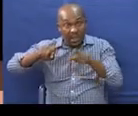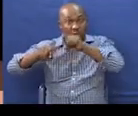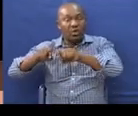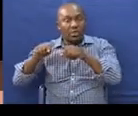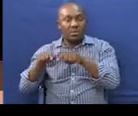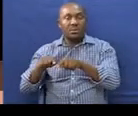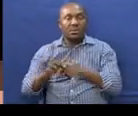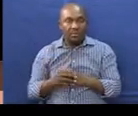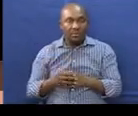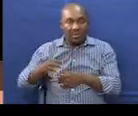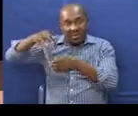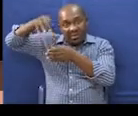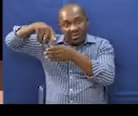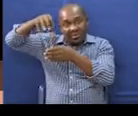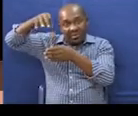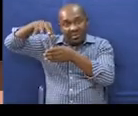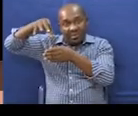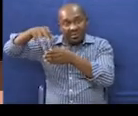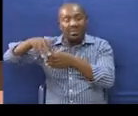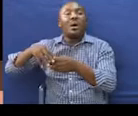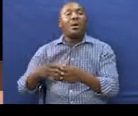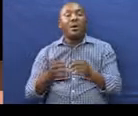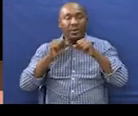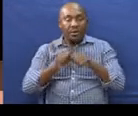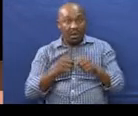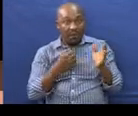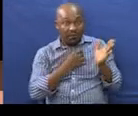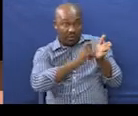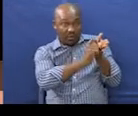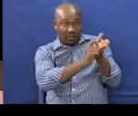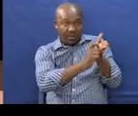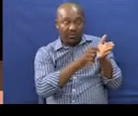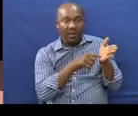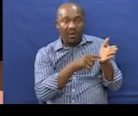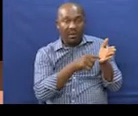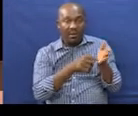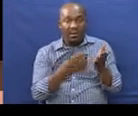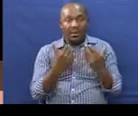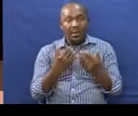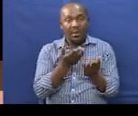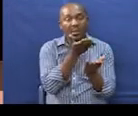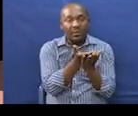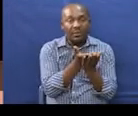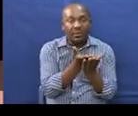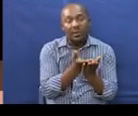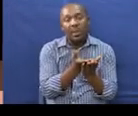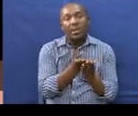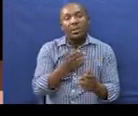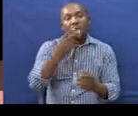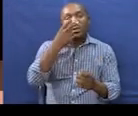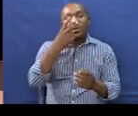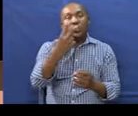In case of food sample, the recommended volume is 2 centimeters cubed